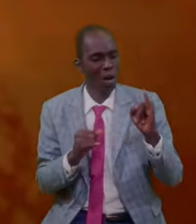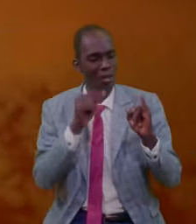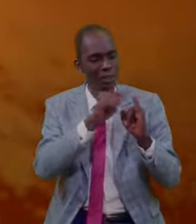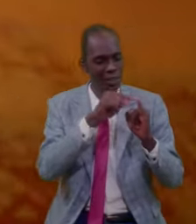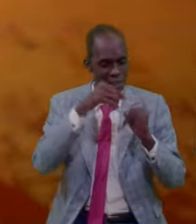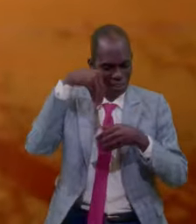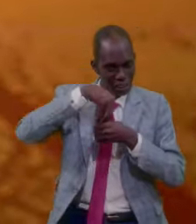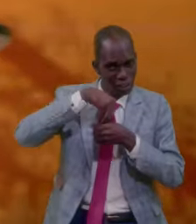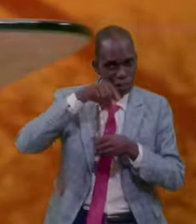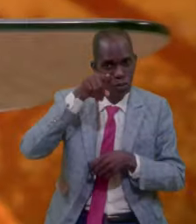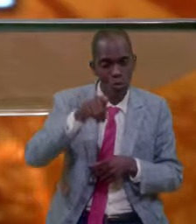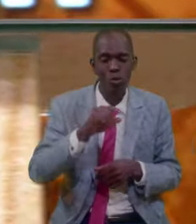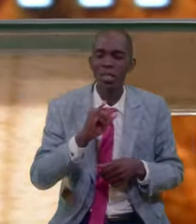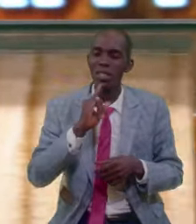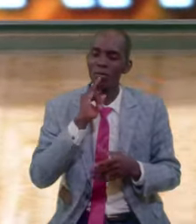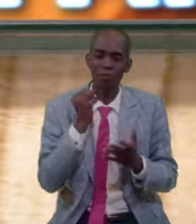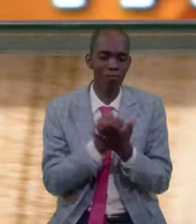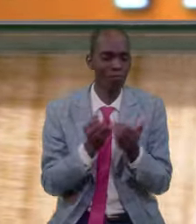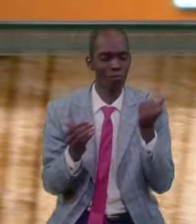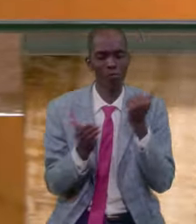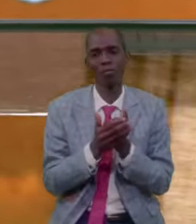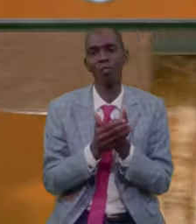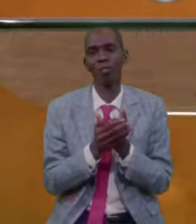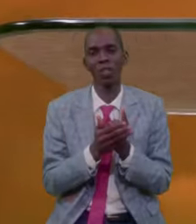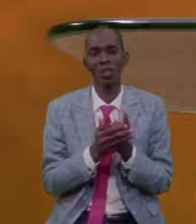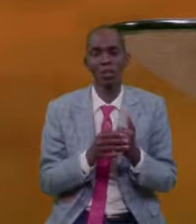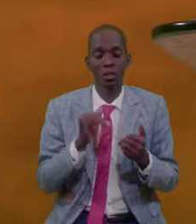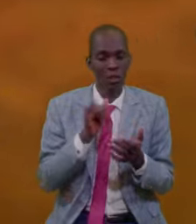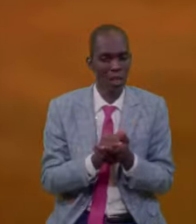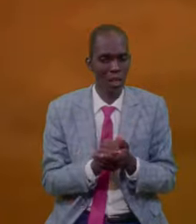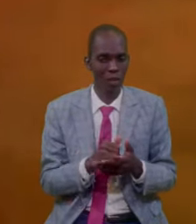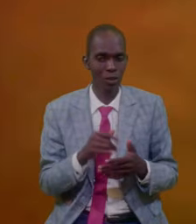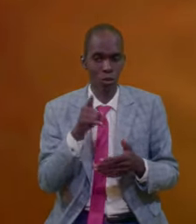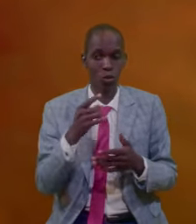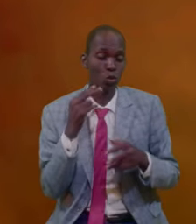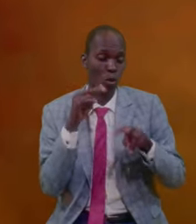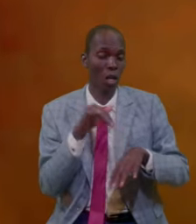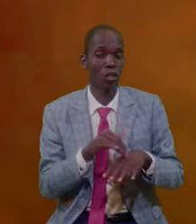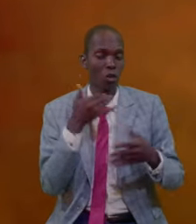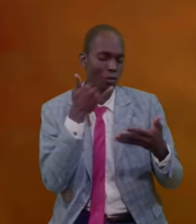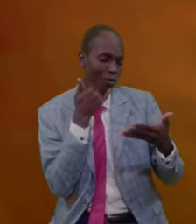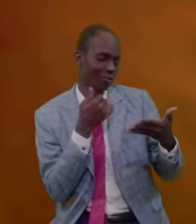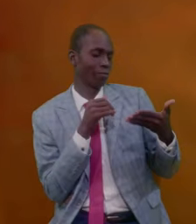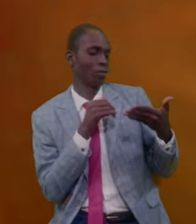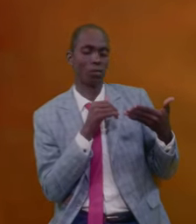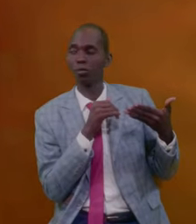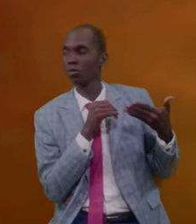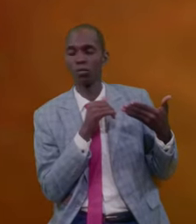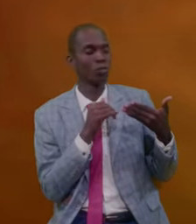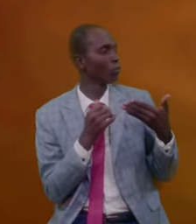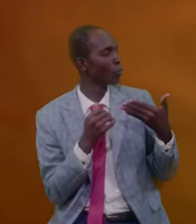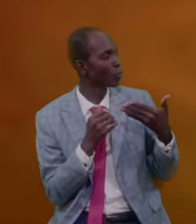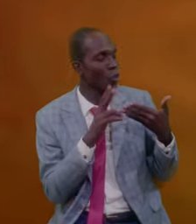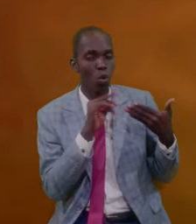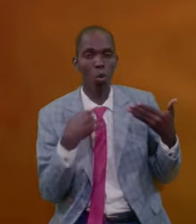that secretly likes pornography. And he said, you know, and you know it's bad. How do I know you know?